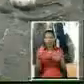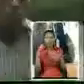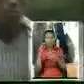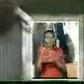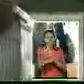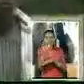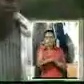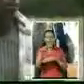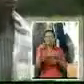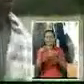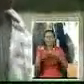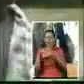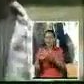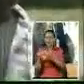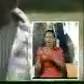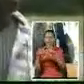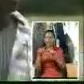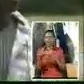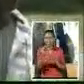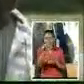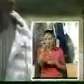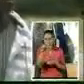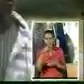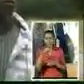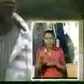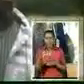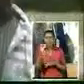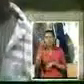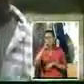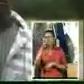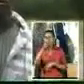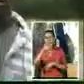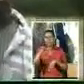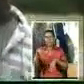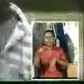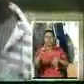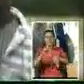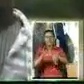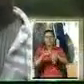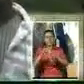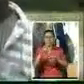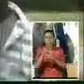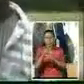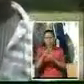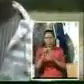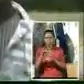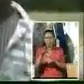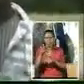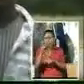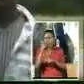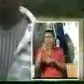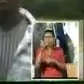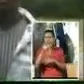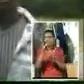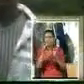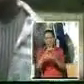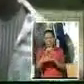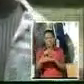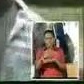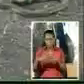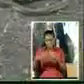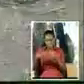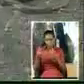It is suspected that Blessing was drinking beer with his friends, and every time when the beer was finished, it is alleged he would knock the empty beer can